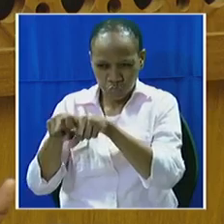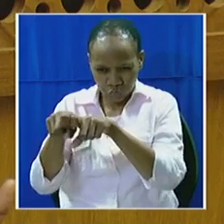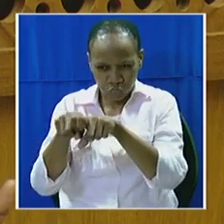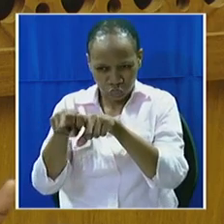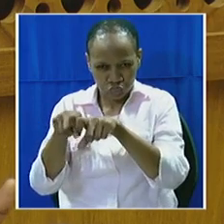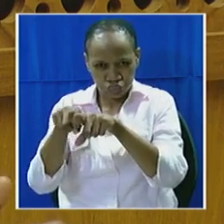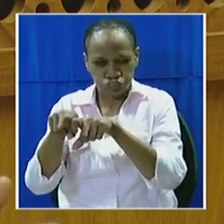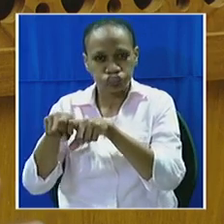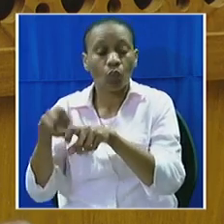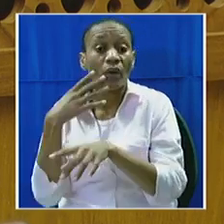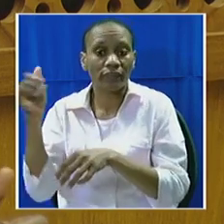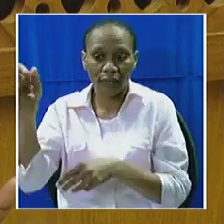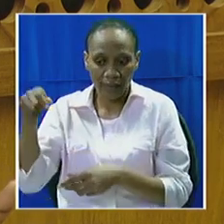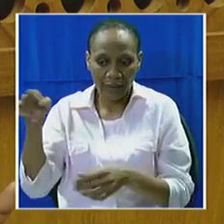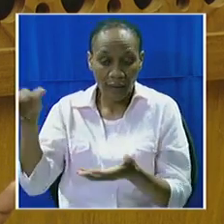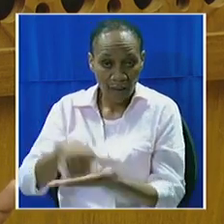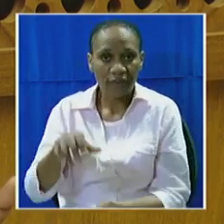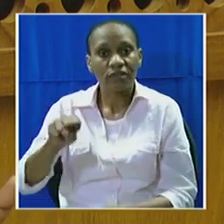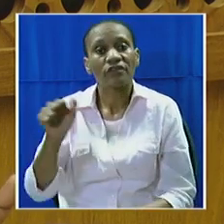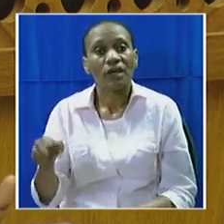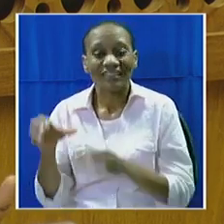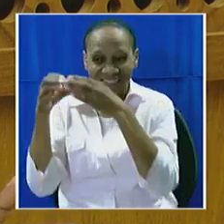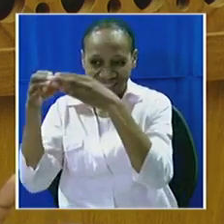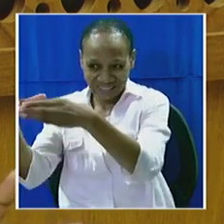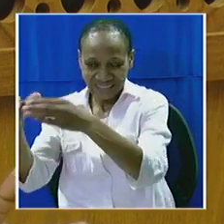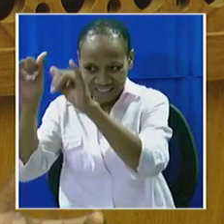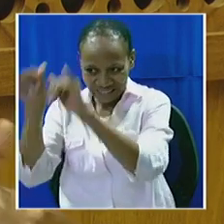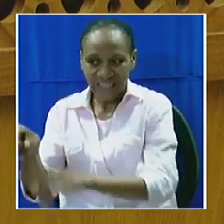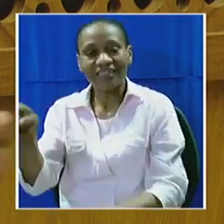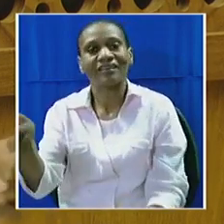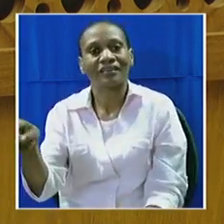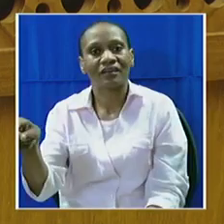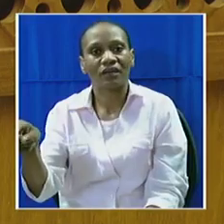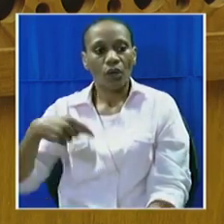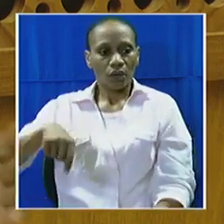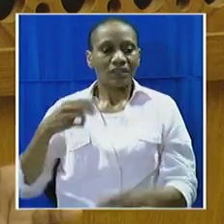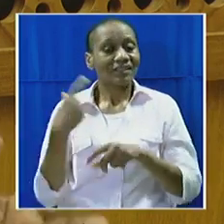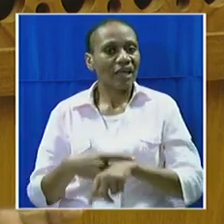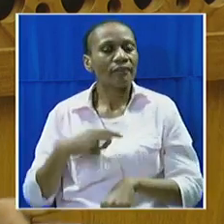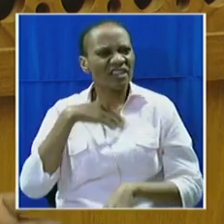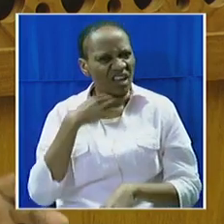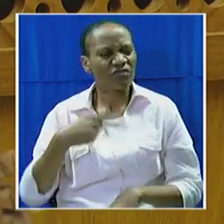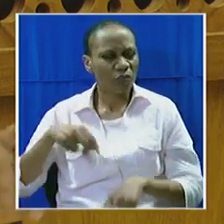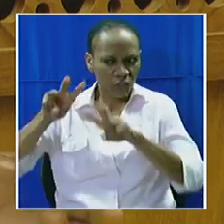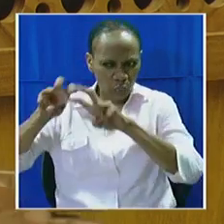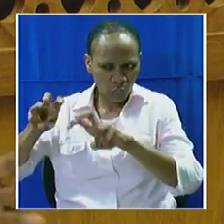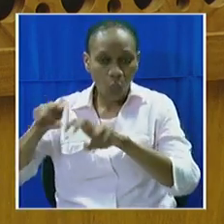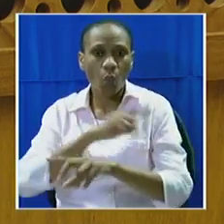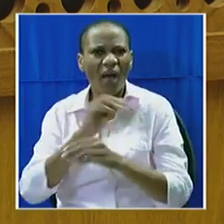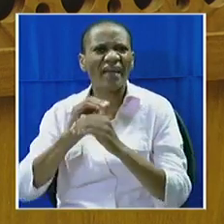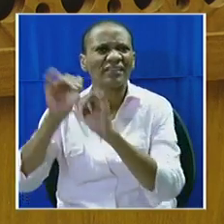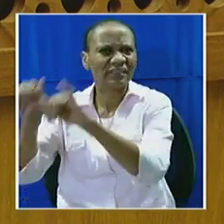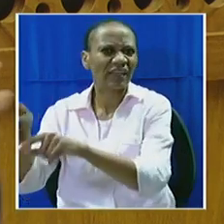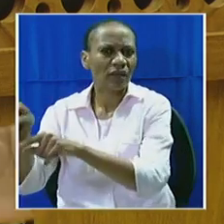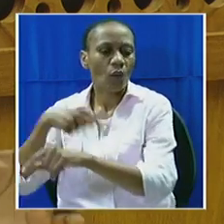their tests as they come back. They will be put into quarantine in a way that will allow us to avoid any further spread. If there were families, if there